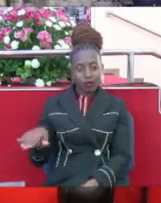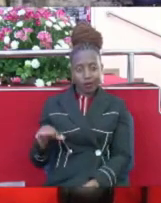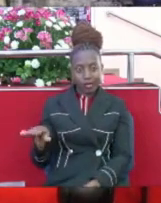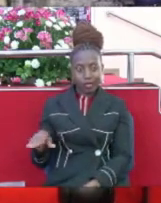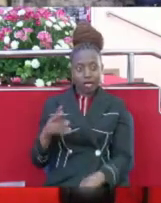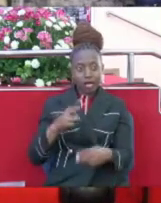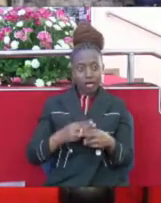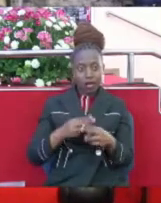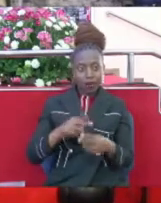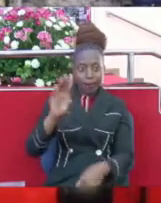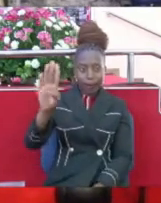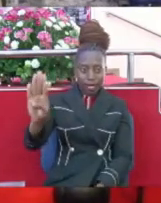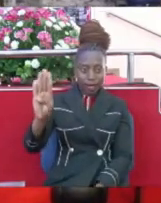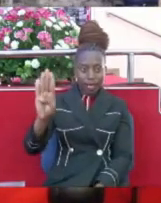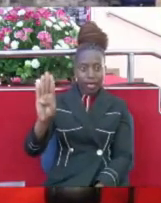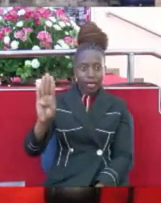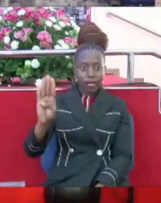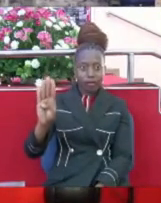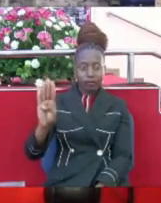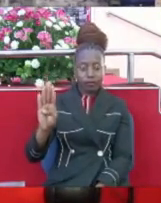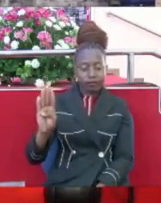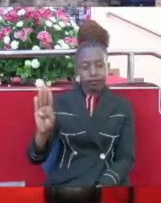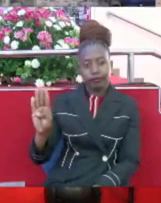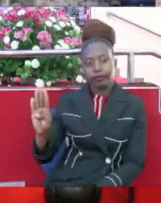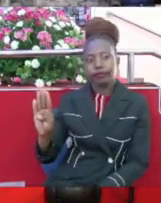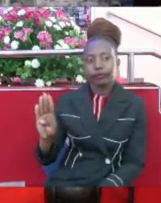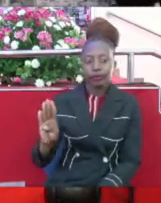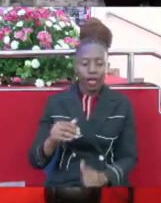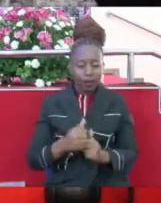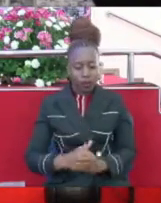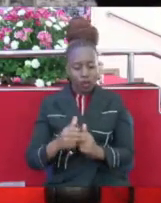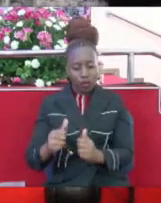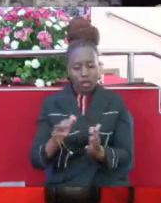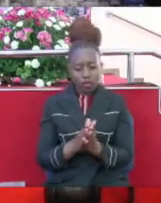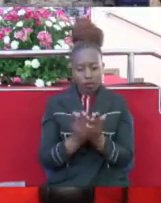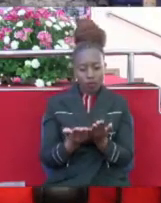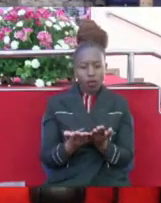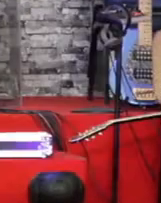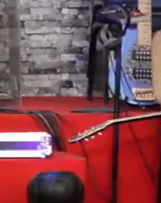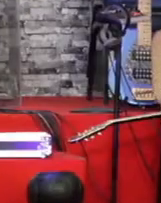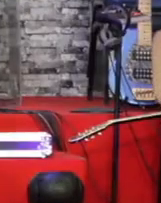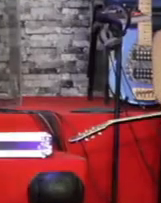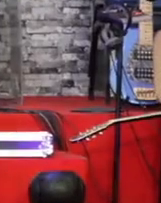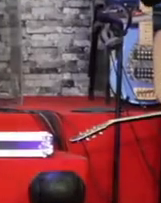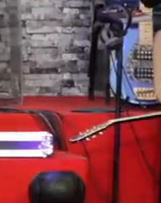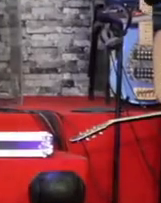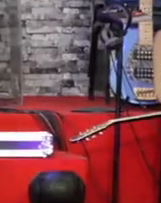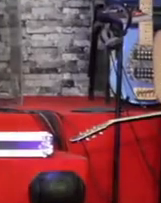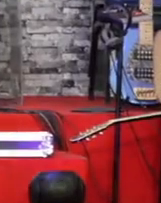Now Bethel, according to Genesis chapter 28 verse 10 to 22, it is the house of God.